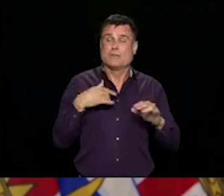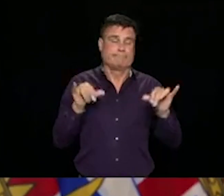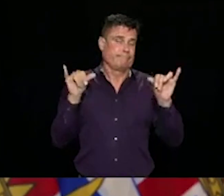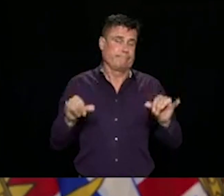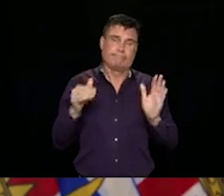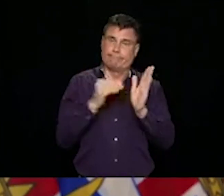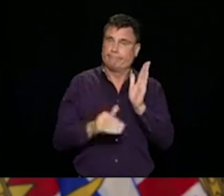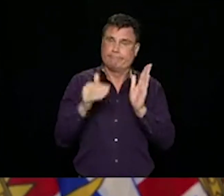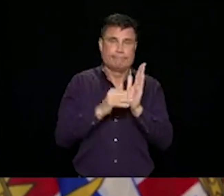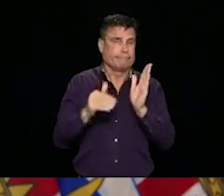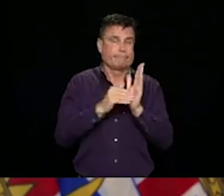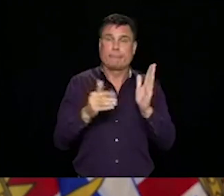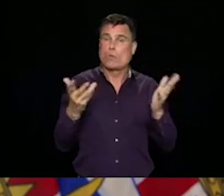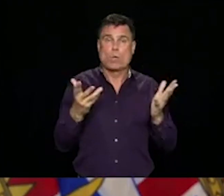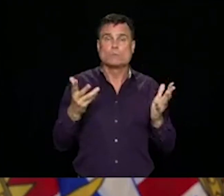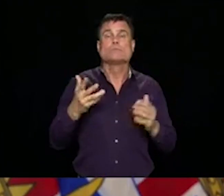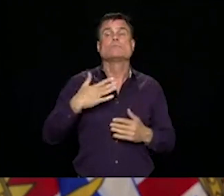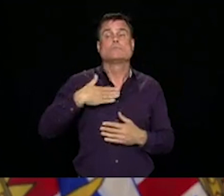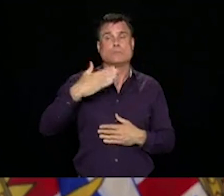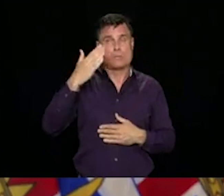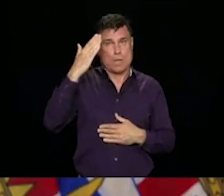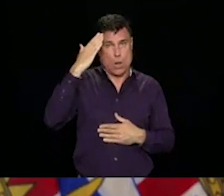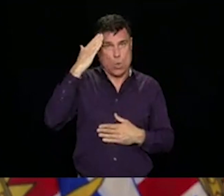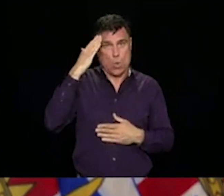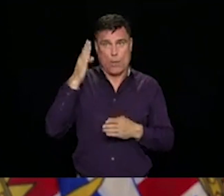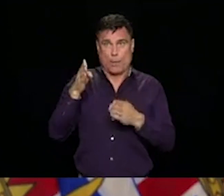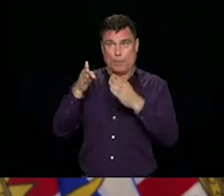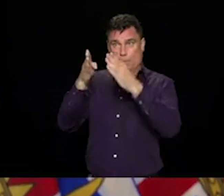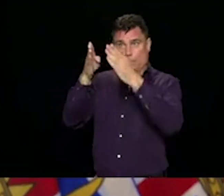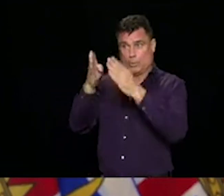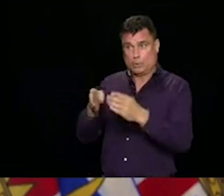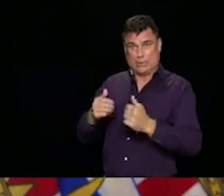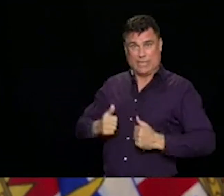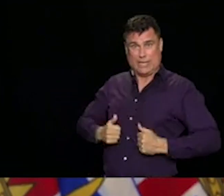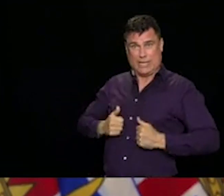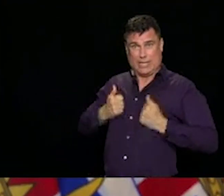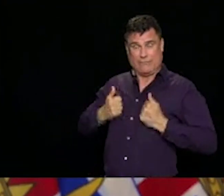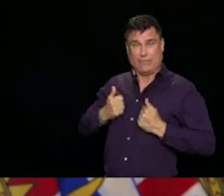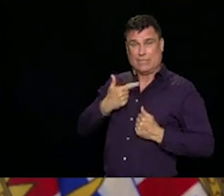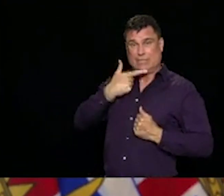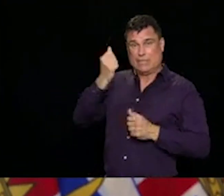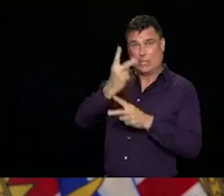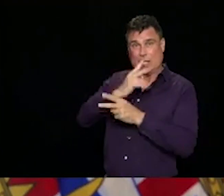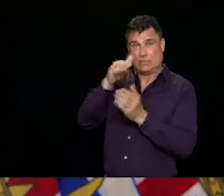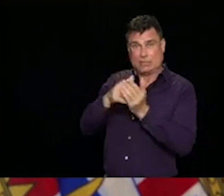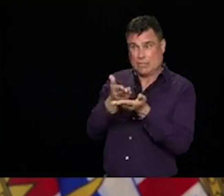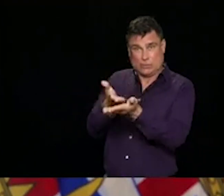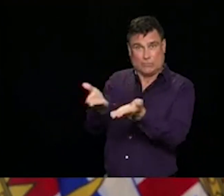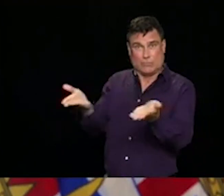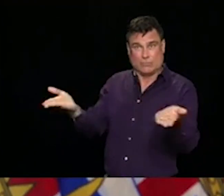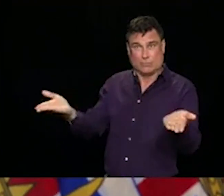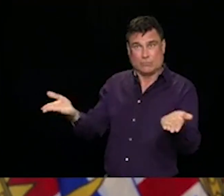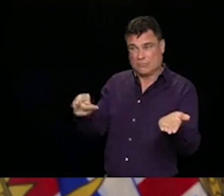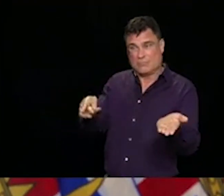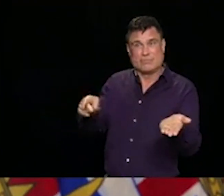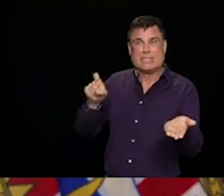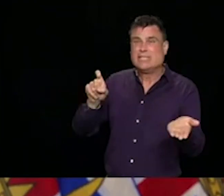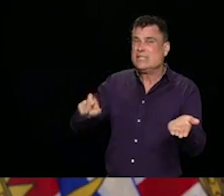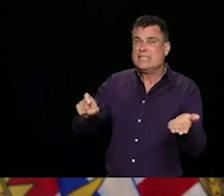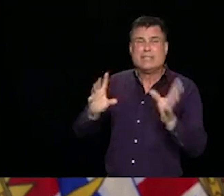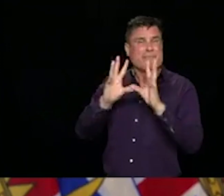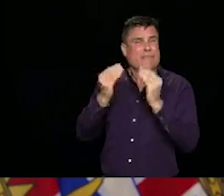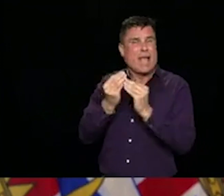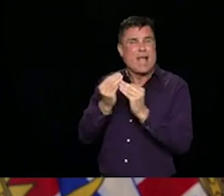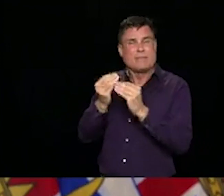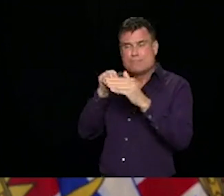incredibly importance of having family to support and close friends to support people who are in